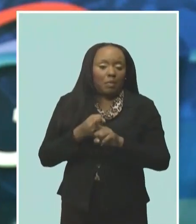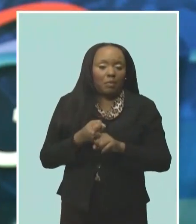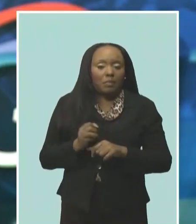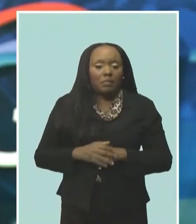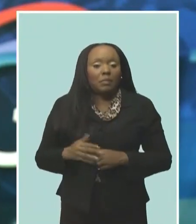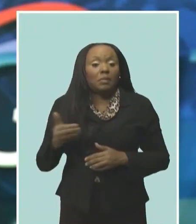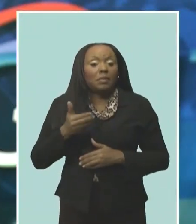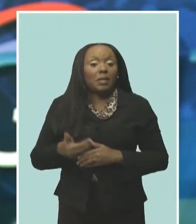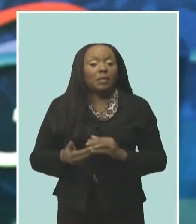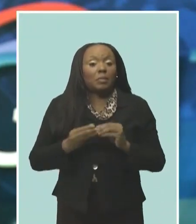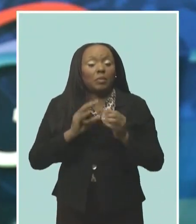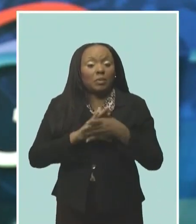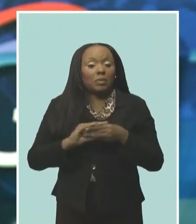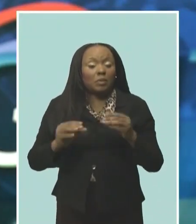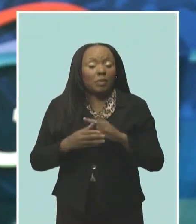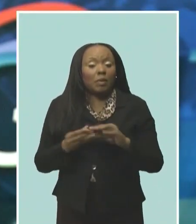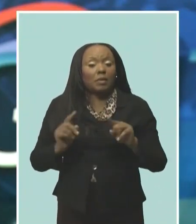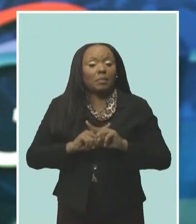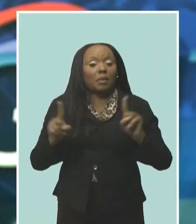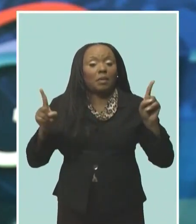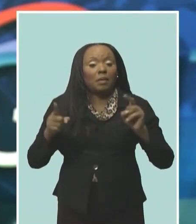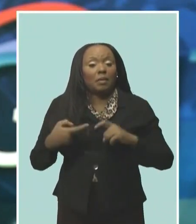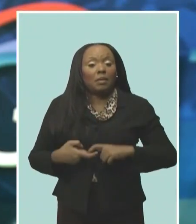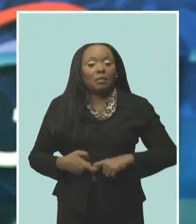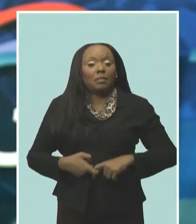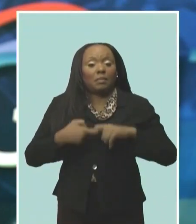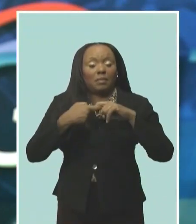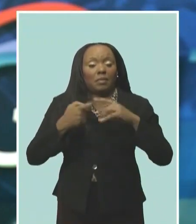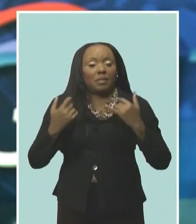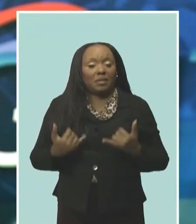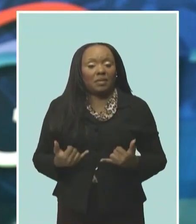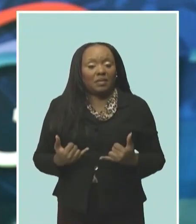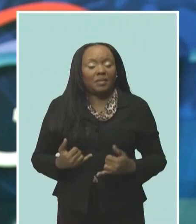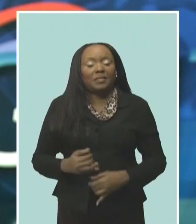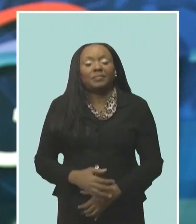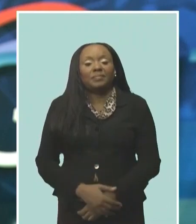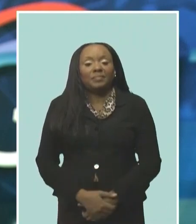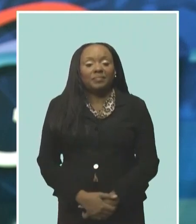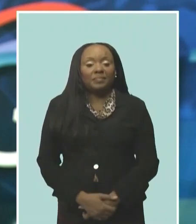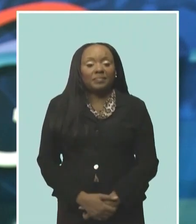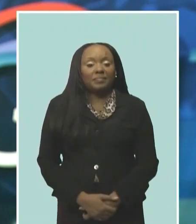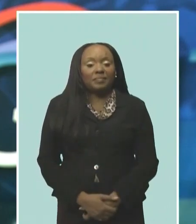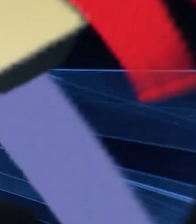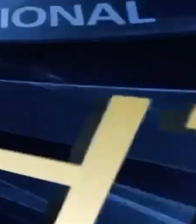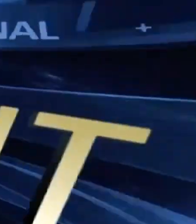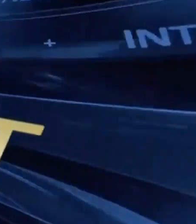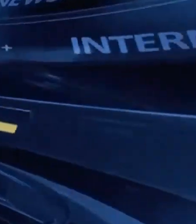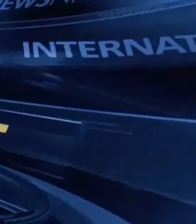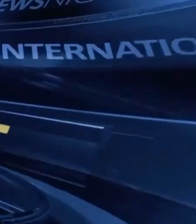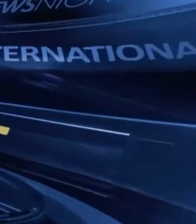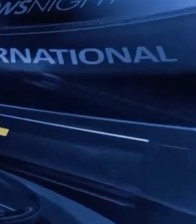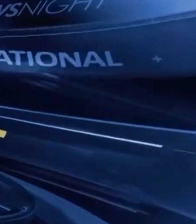up after the break, we'll tell you about a concern from government about costly delays in the justice system.